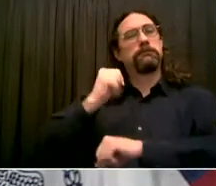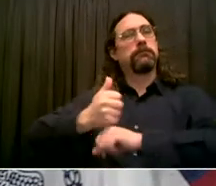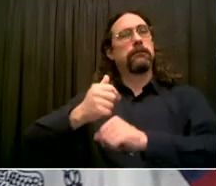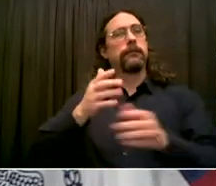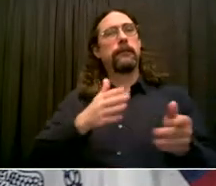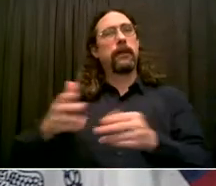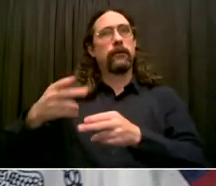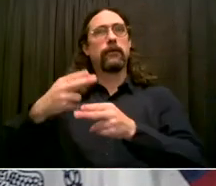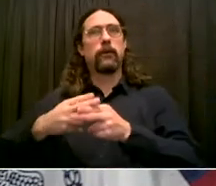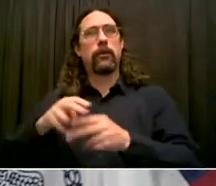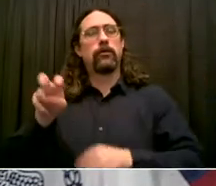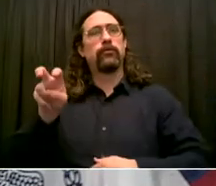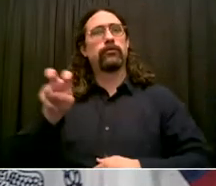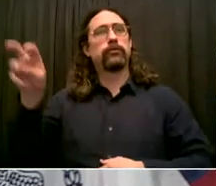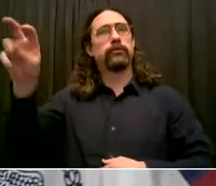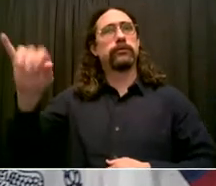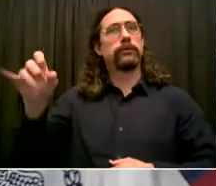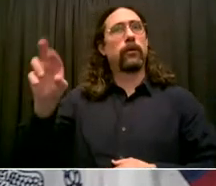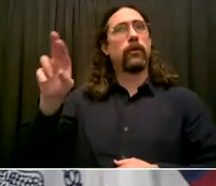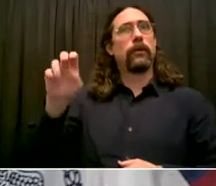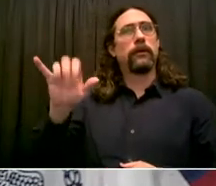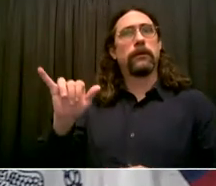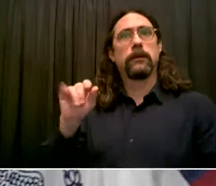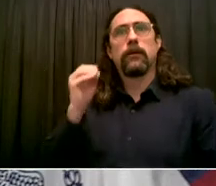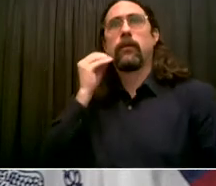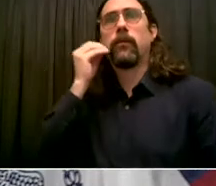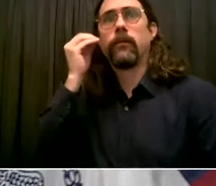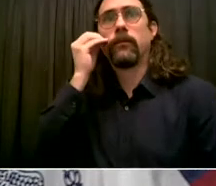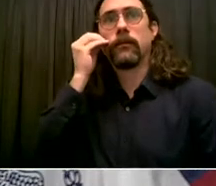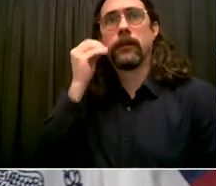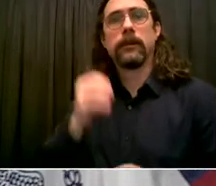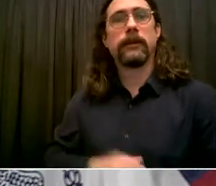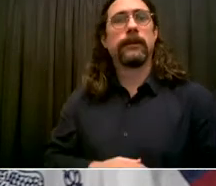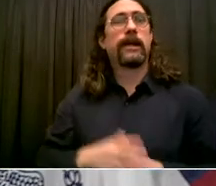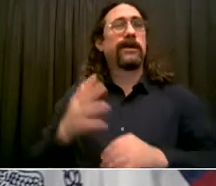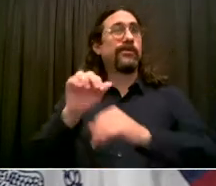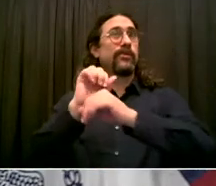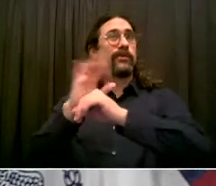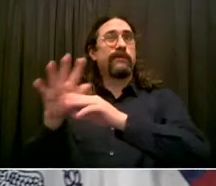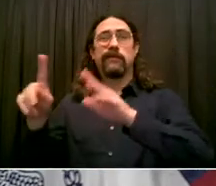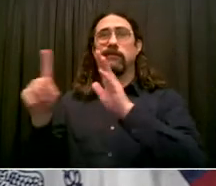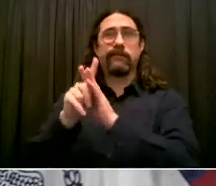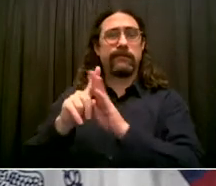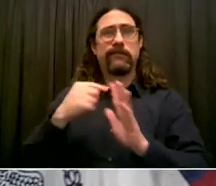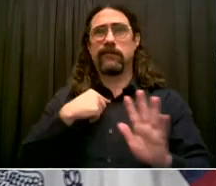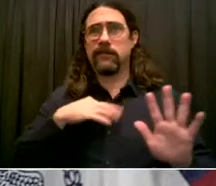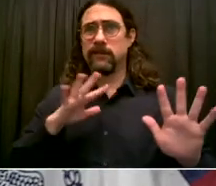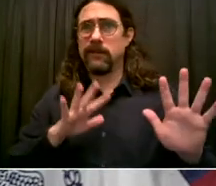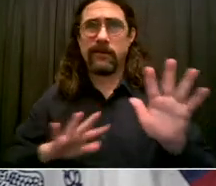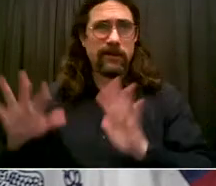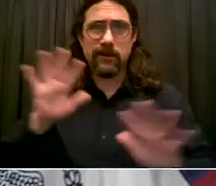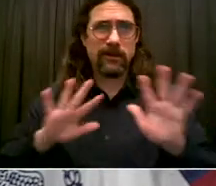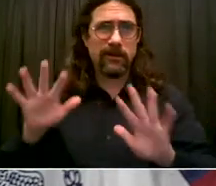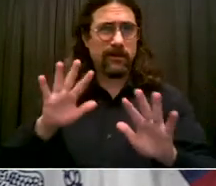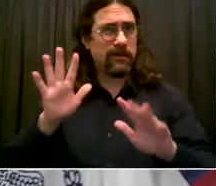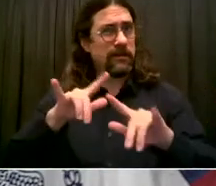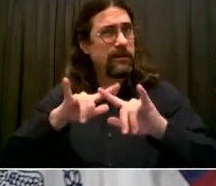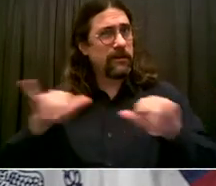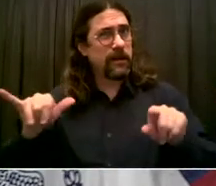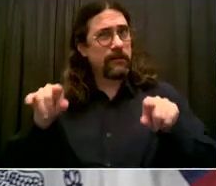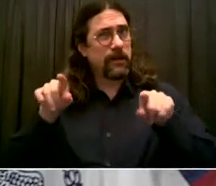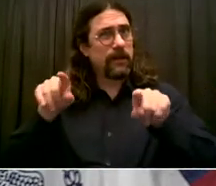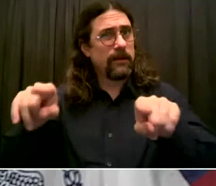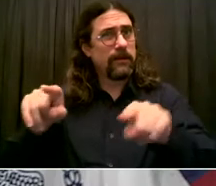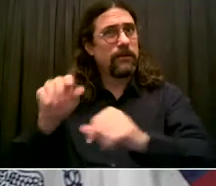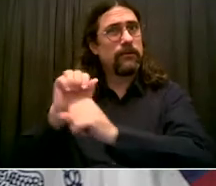of COVID, that we were able to get hundreds and hundreds of homeless people off the streets and get them into shelter and keep them in the shelter with the